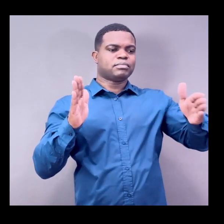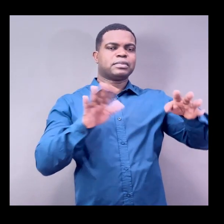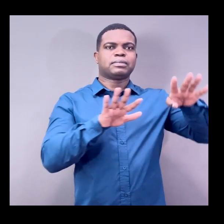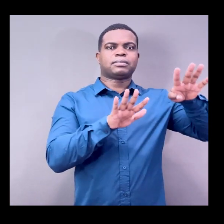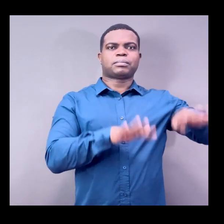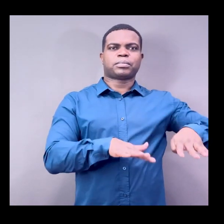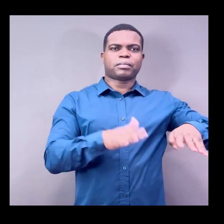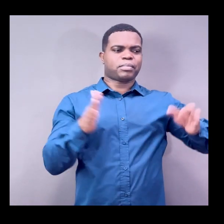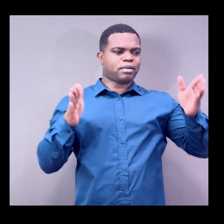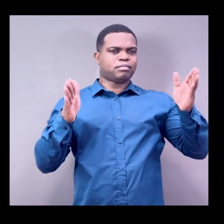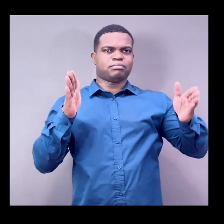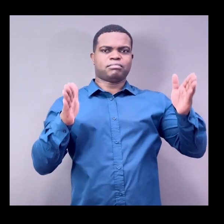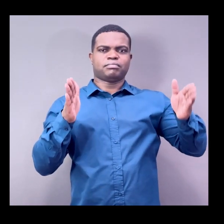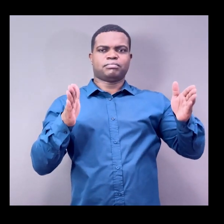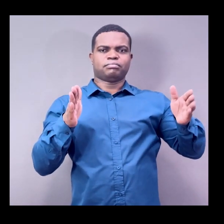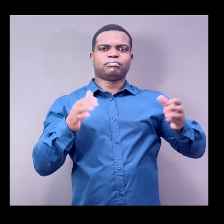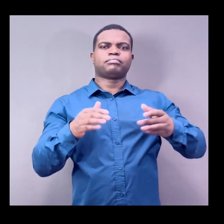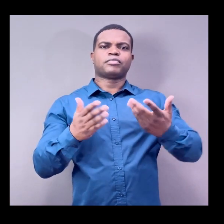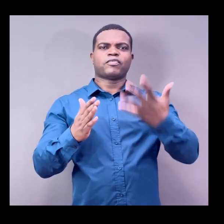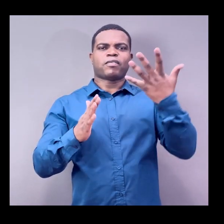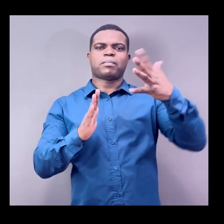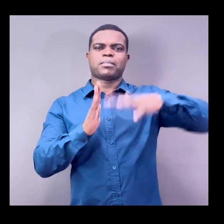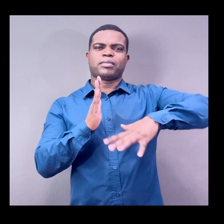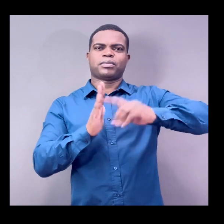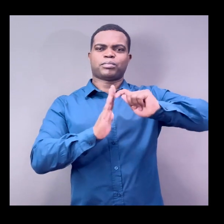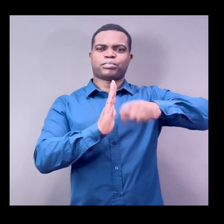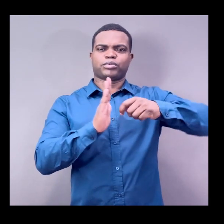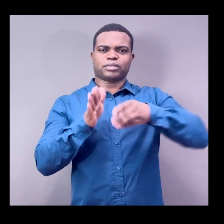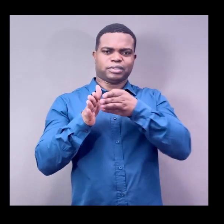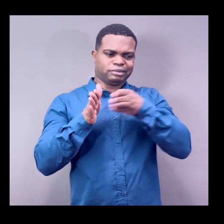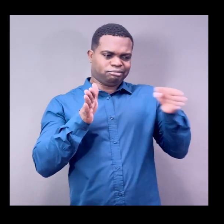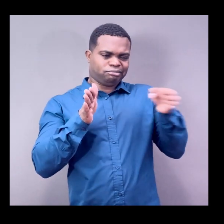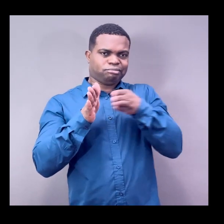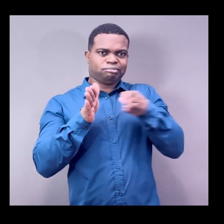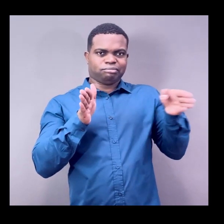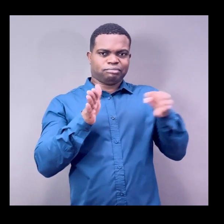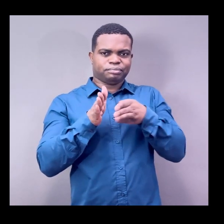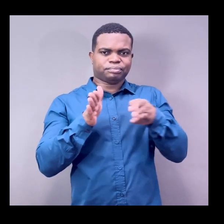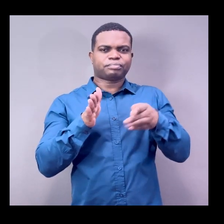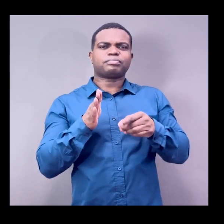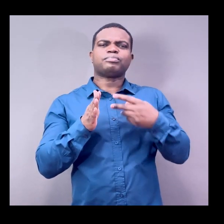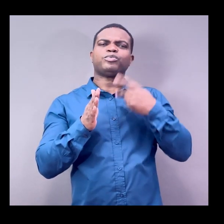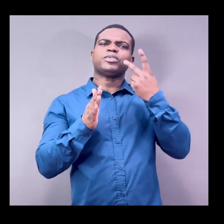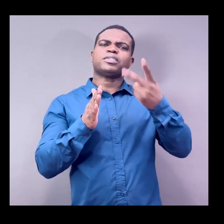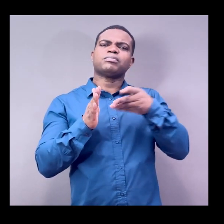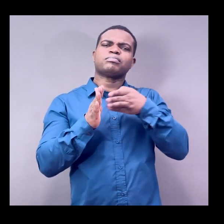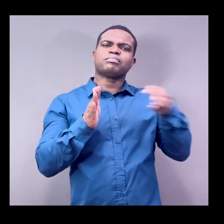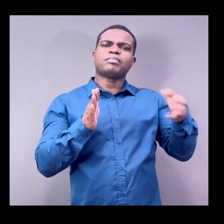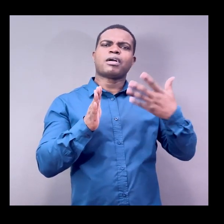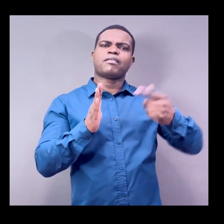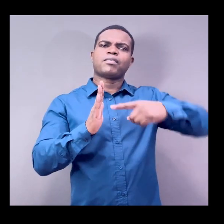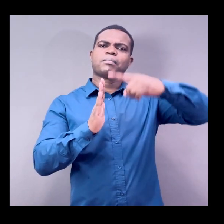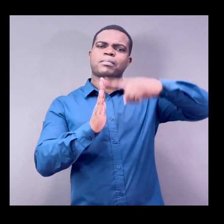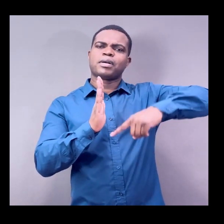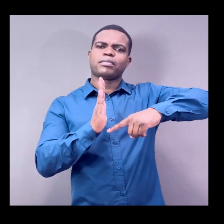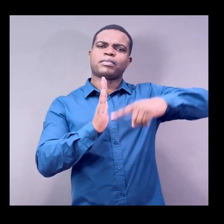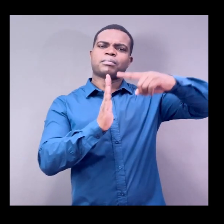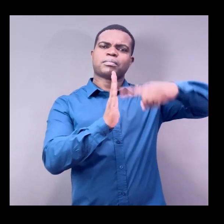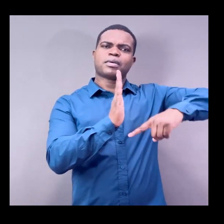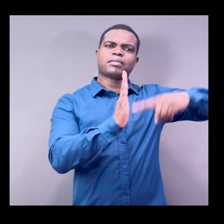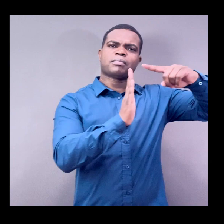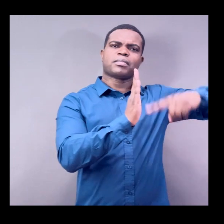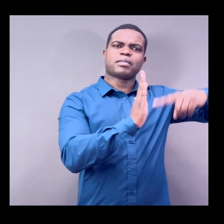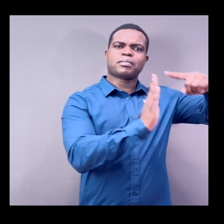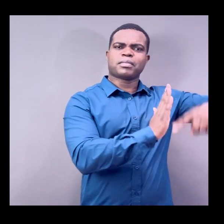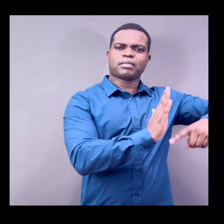September. So this is like a 5-month initiative or 5-month project. So you can see, because it is